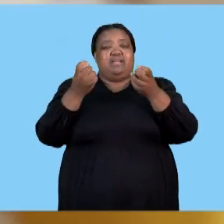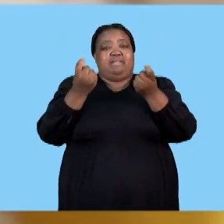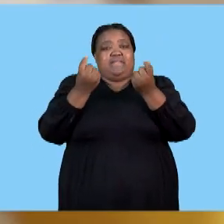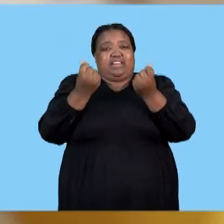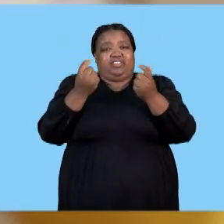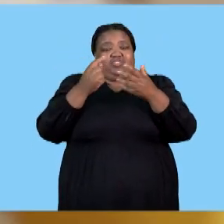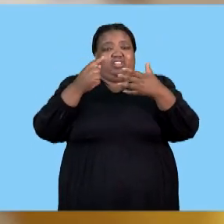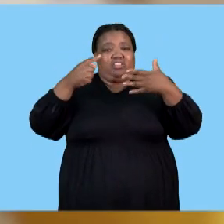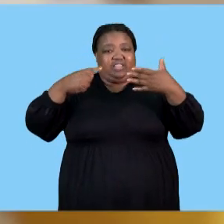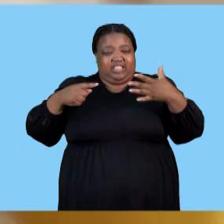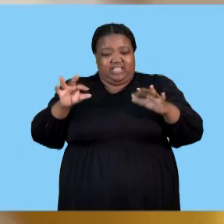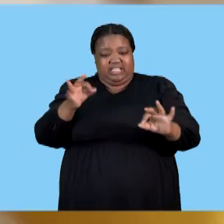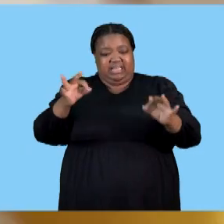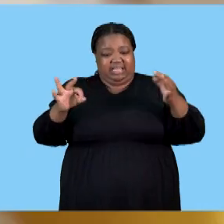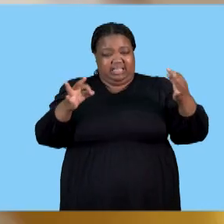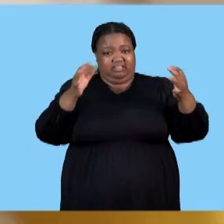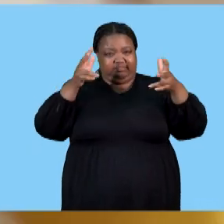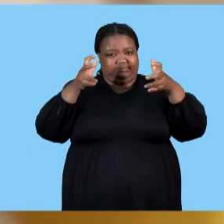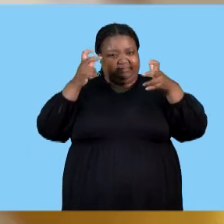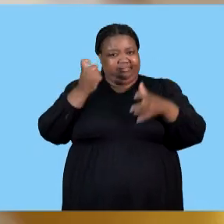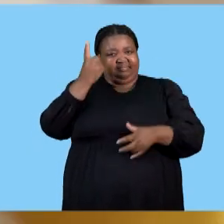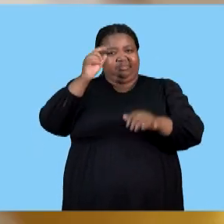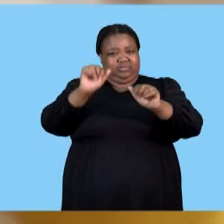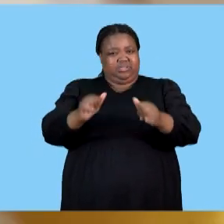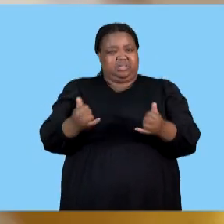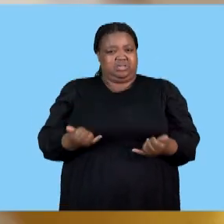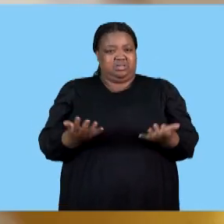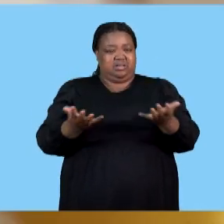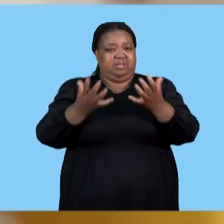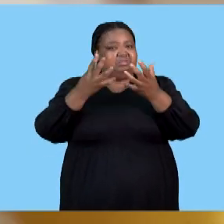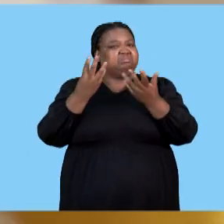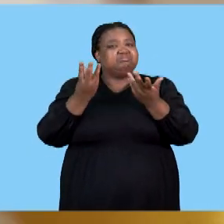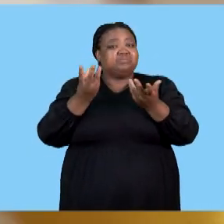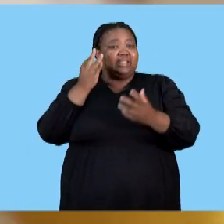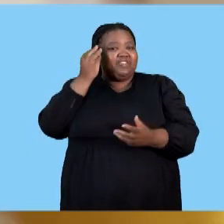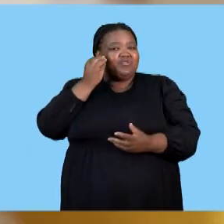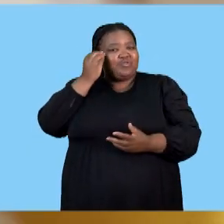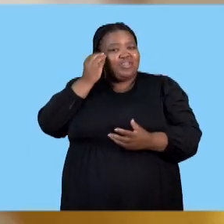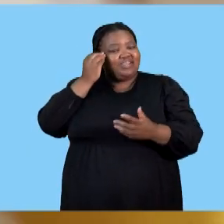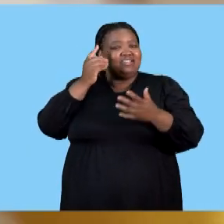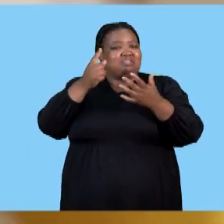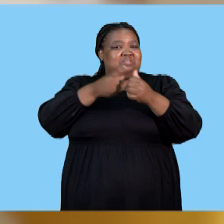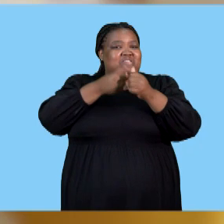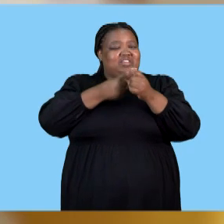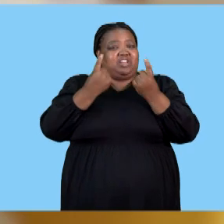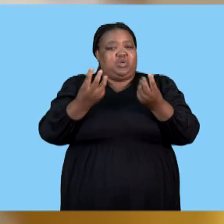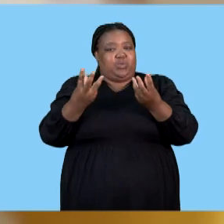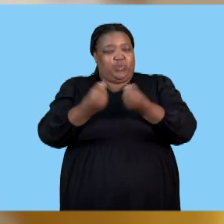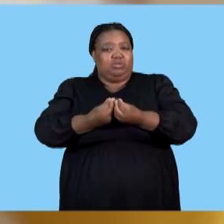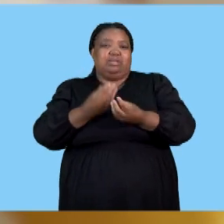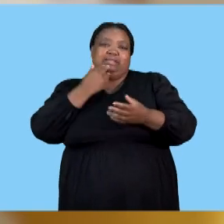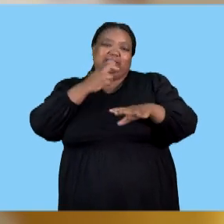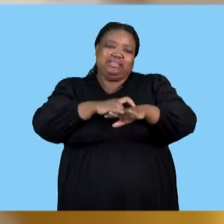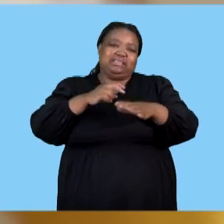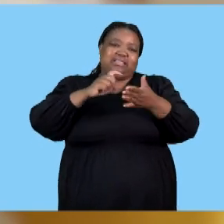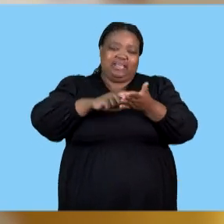interpretation of financial indicators. I have some interesting calculations that I want to do with you. Make sure you have a pen, you have a paper to write on. You